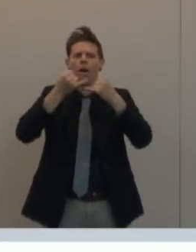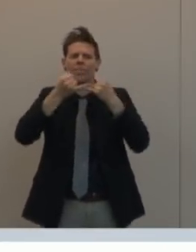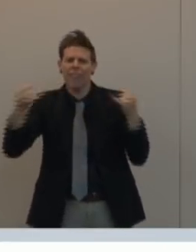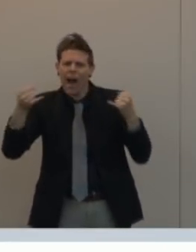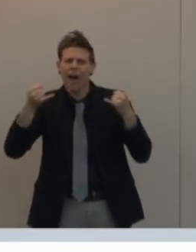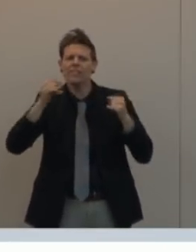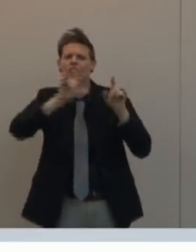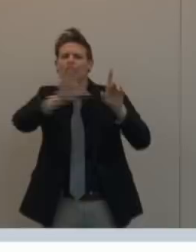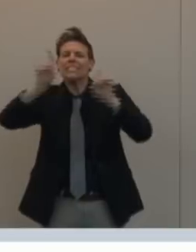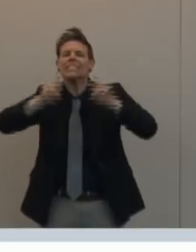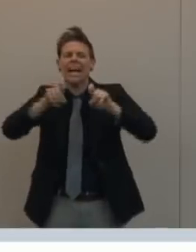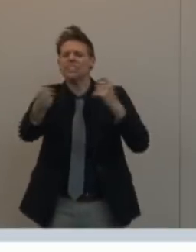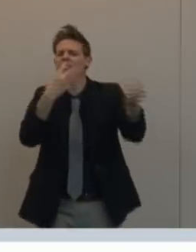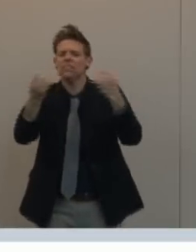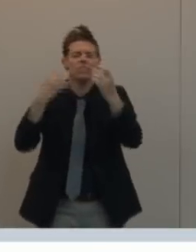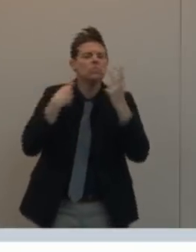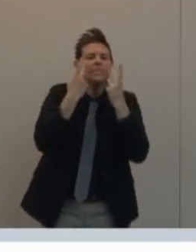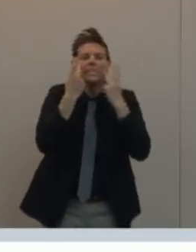we're just looking for